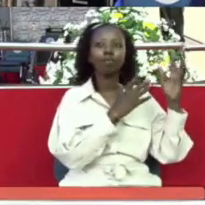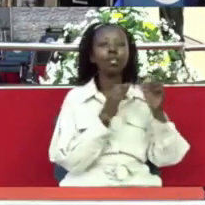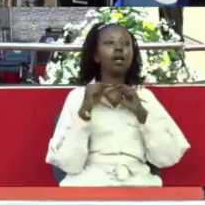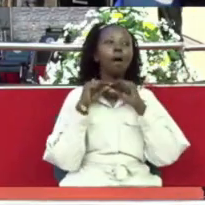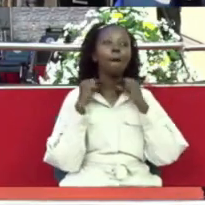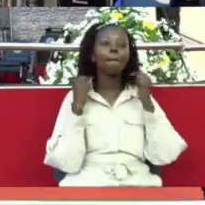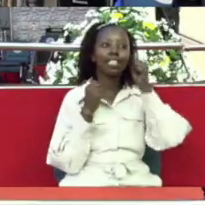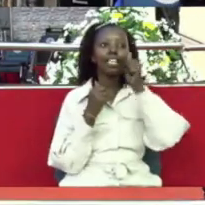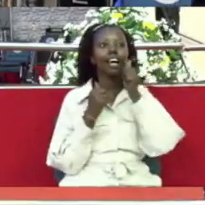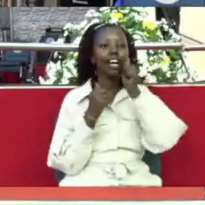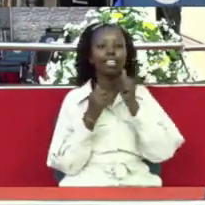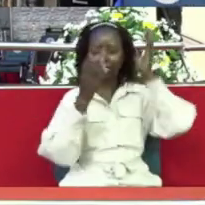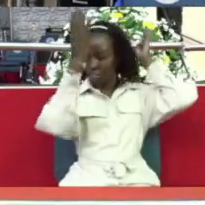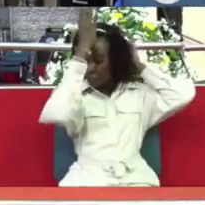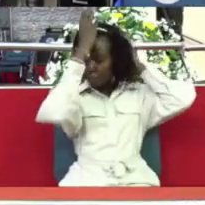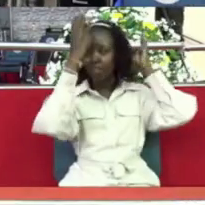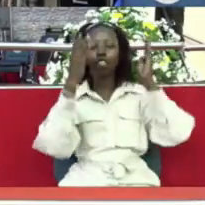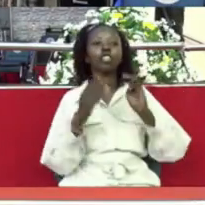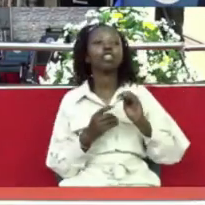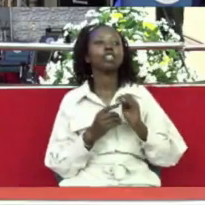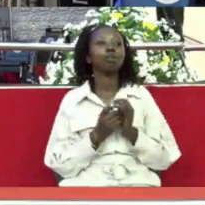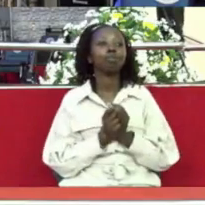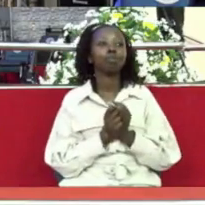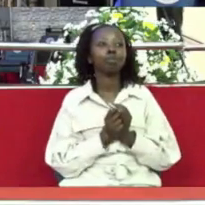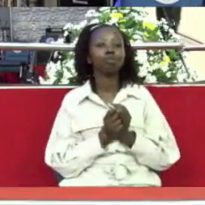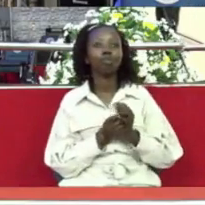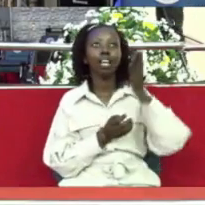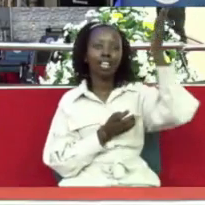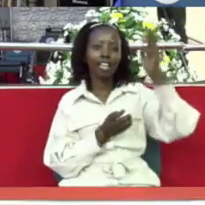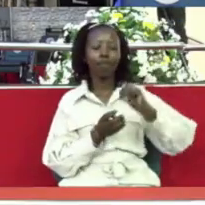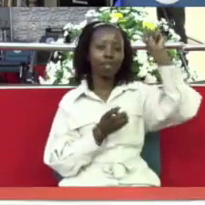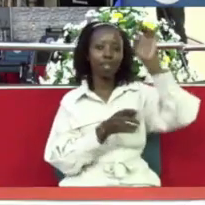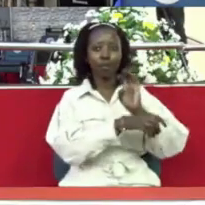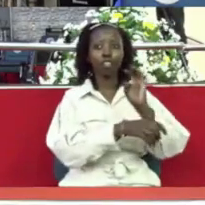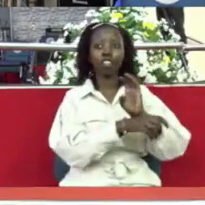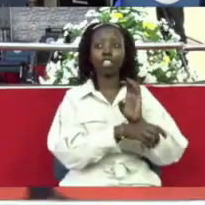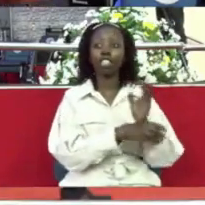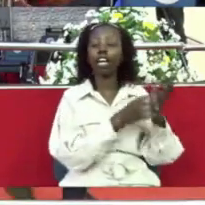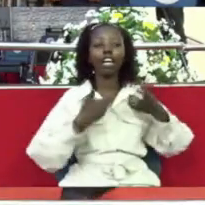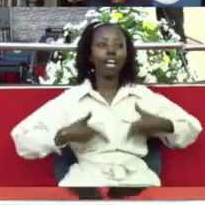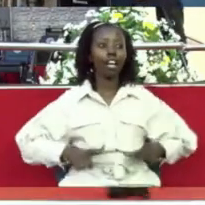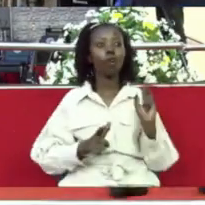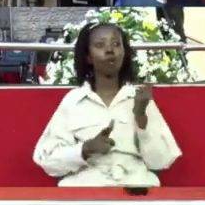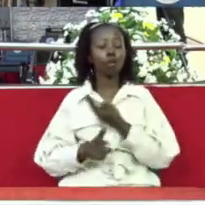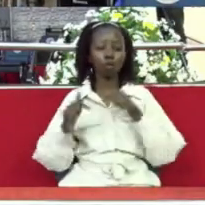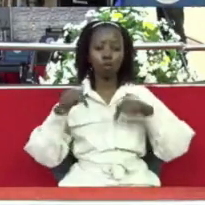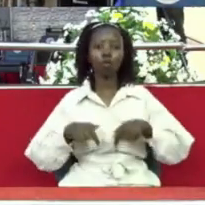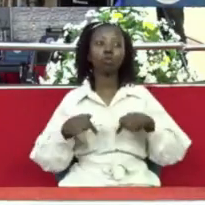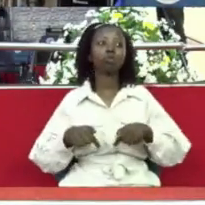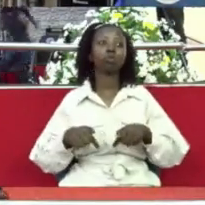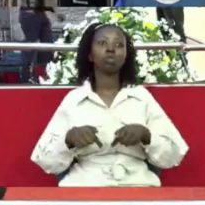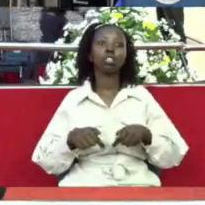and Bishop Jimmy as they worship today at Shiloh, and they have given us this platform today to and gave us